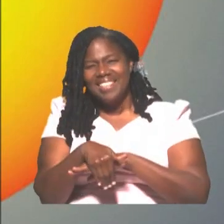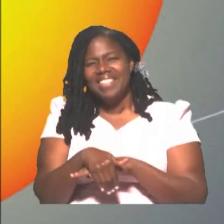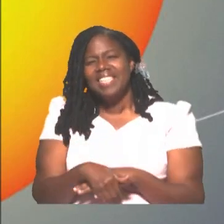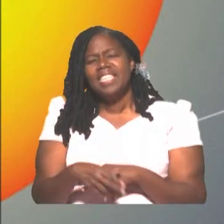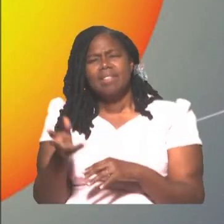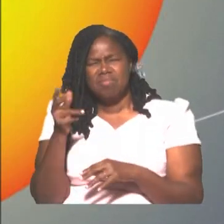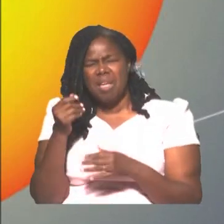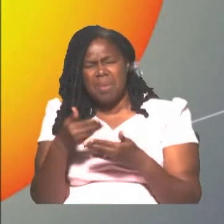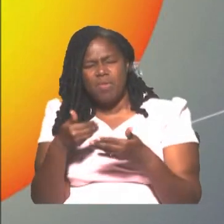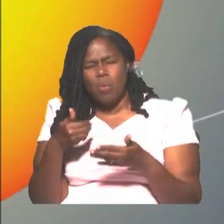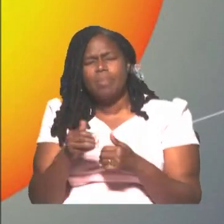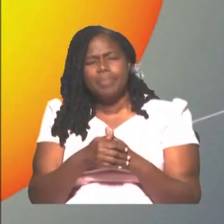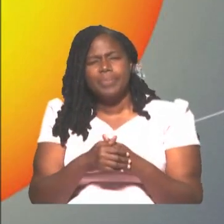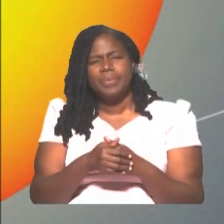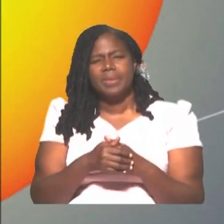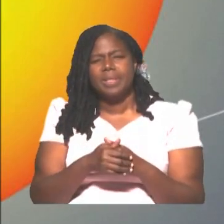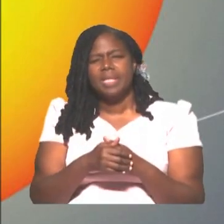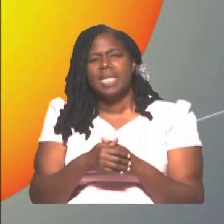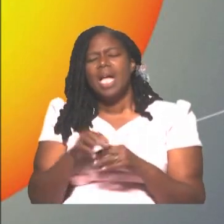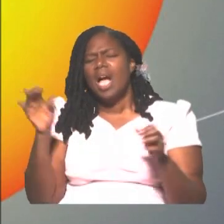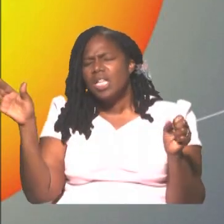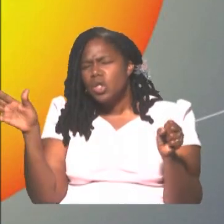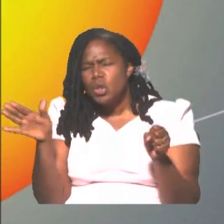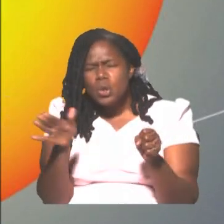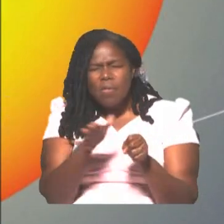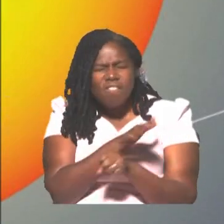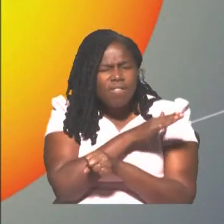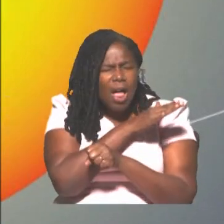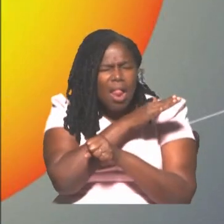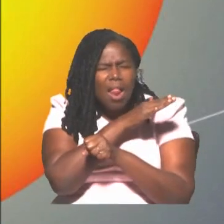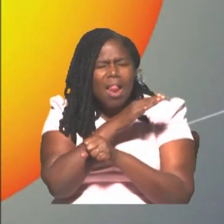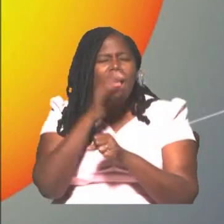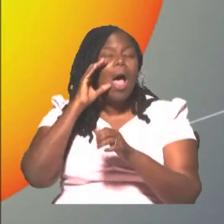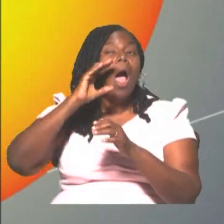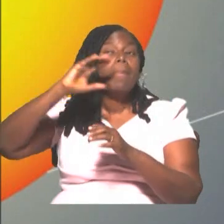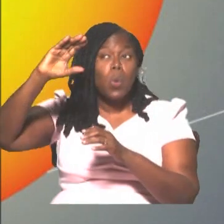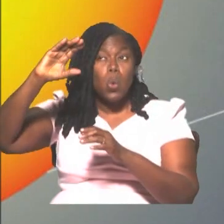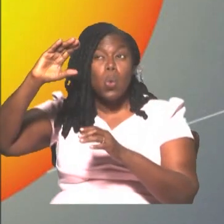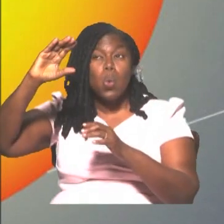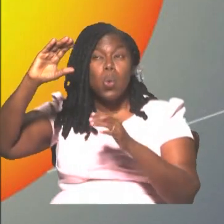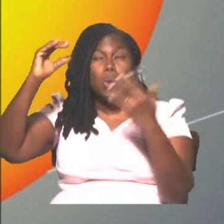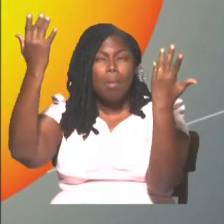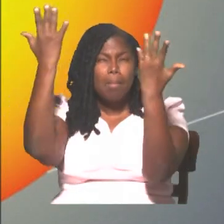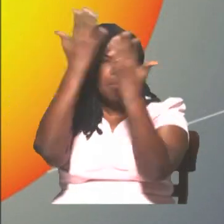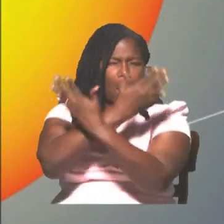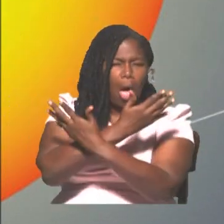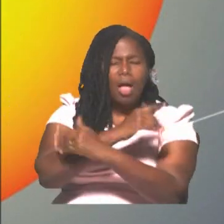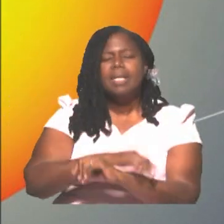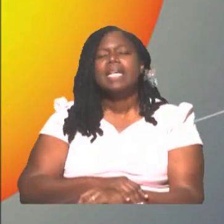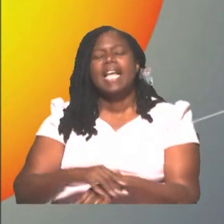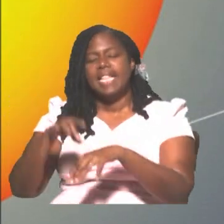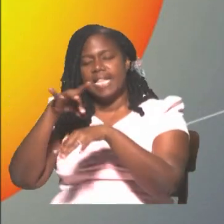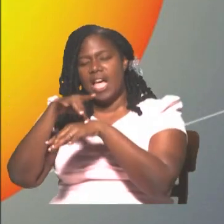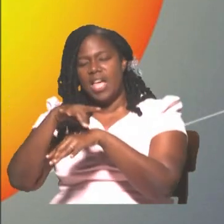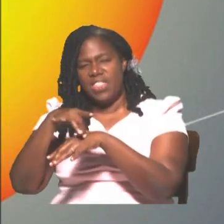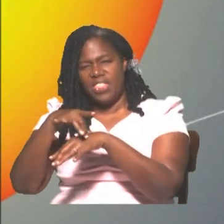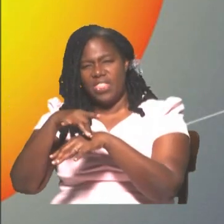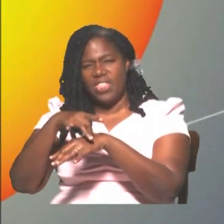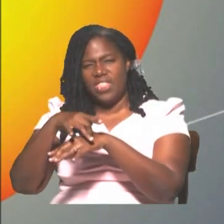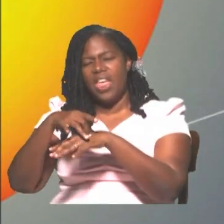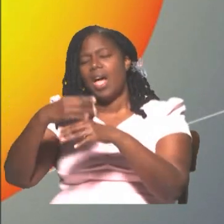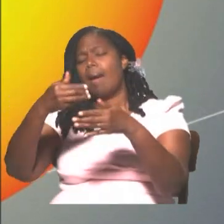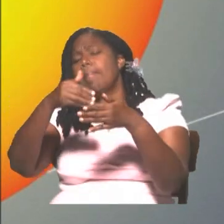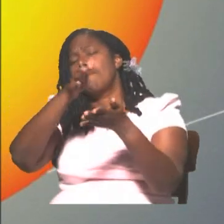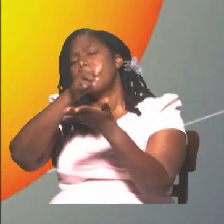earlier, the total lunar eclipse, a reminder that this is when the Earth moves directly between the Sun and the Moon, casting